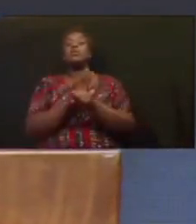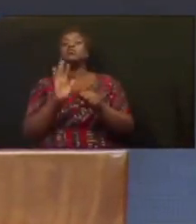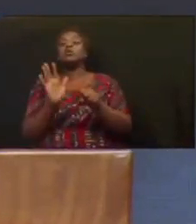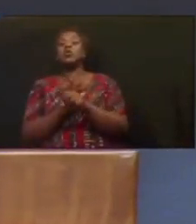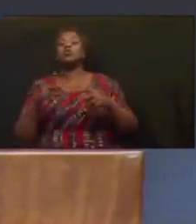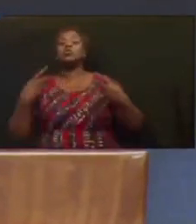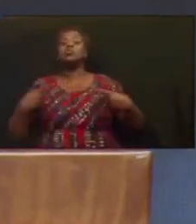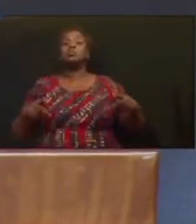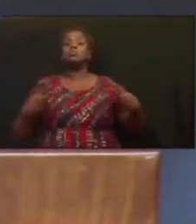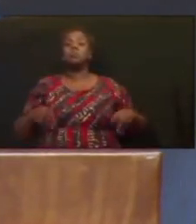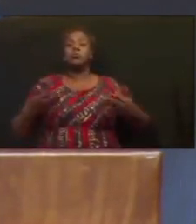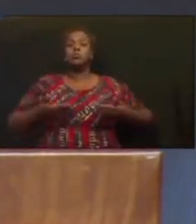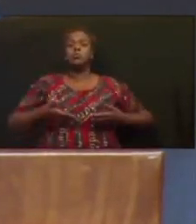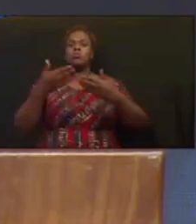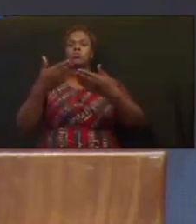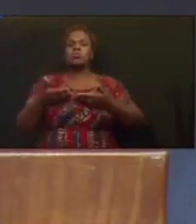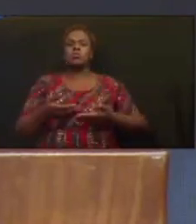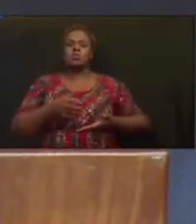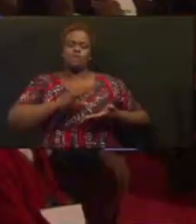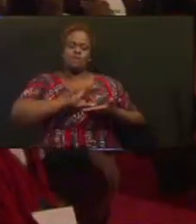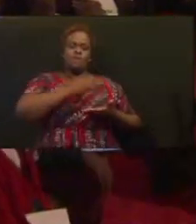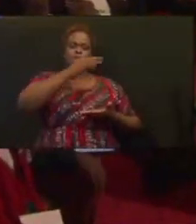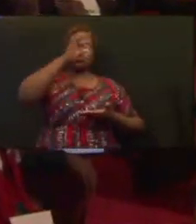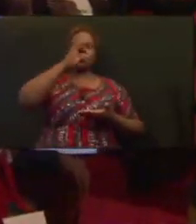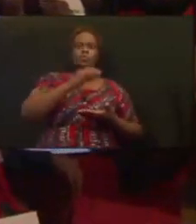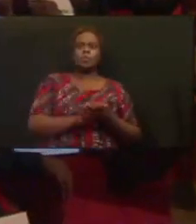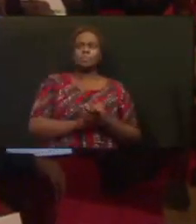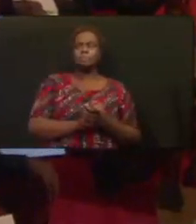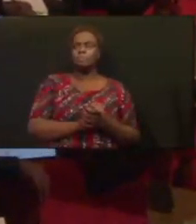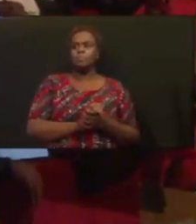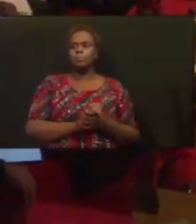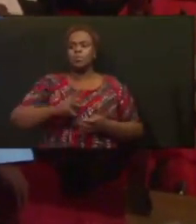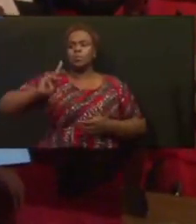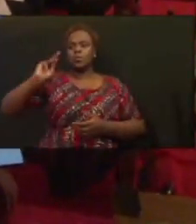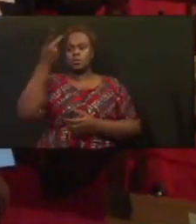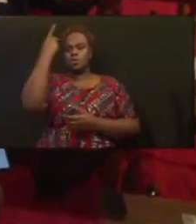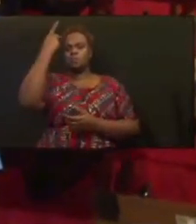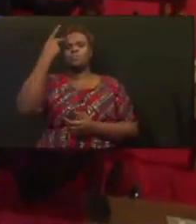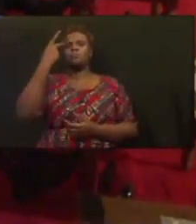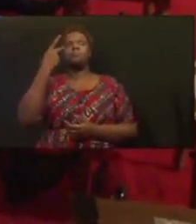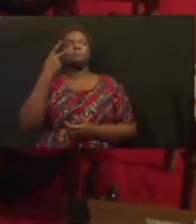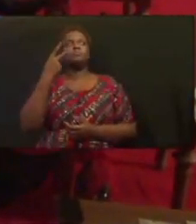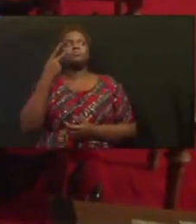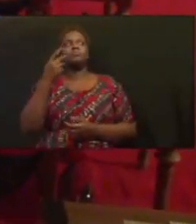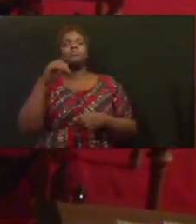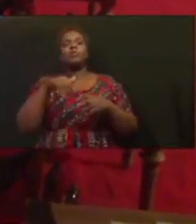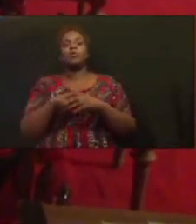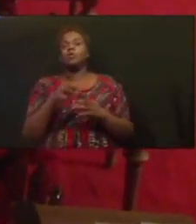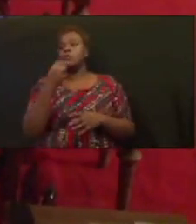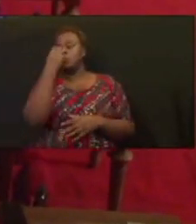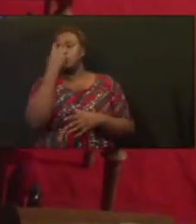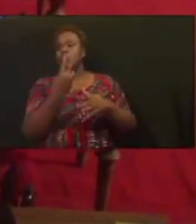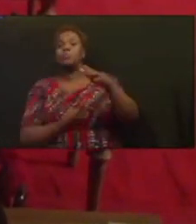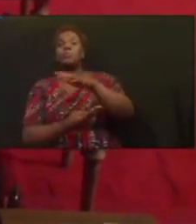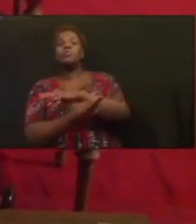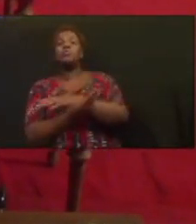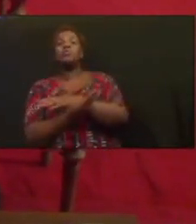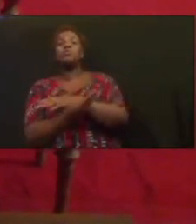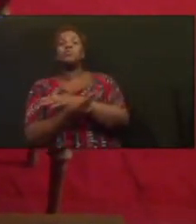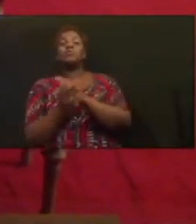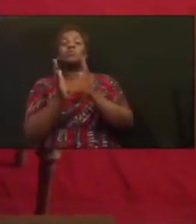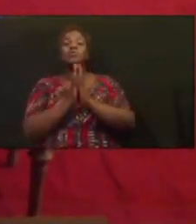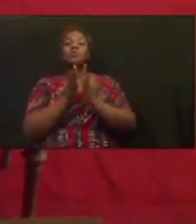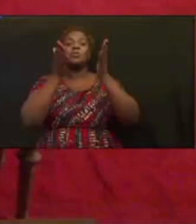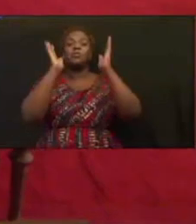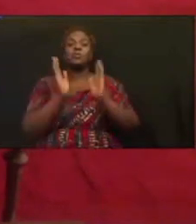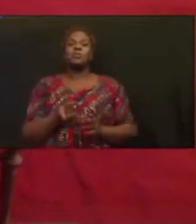the area of prophetic intercession. And I can tell you, Kenya, if prophetic intercessors do not arise, that which